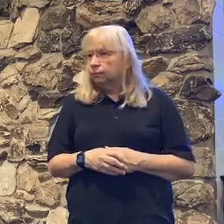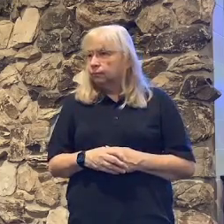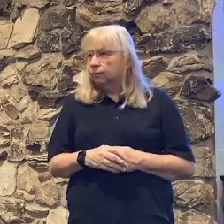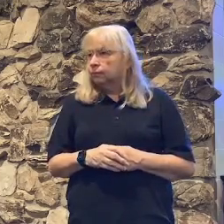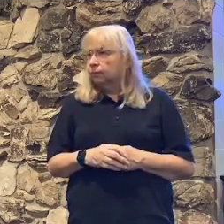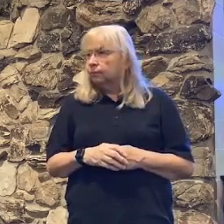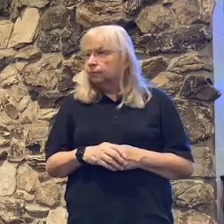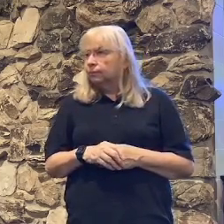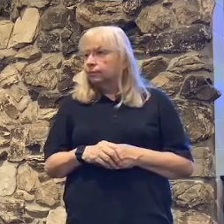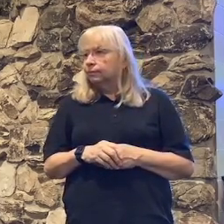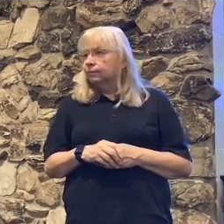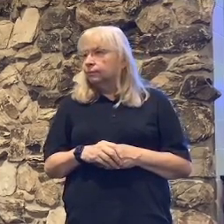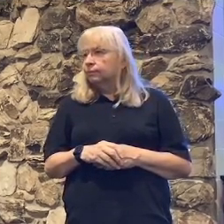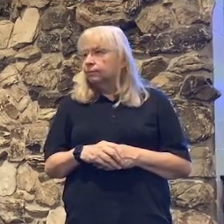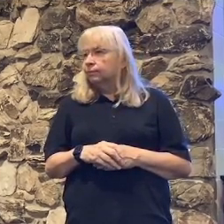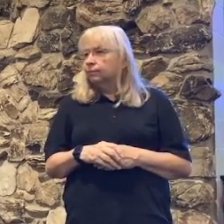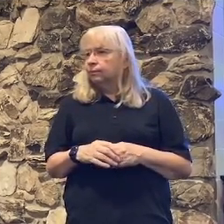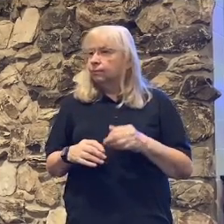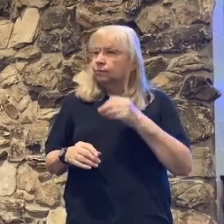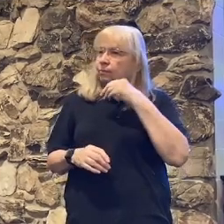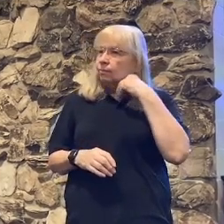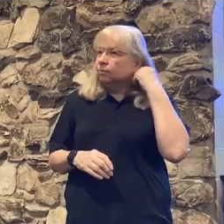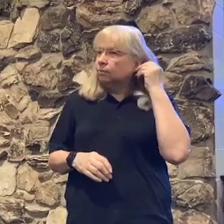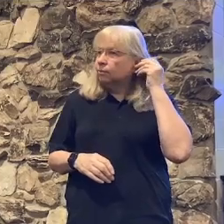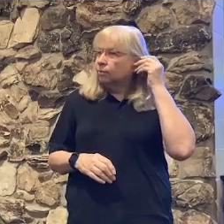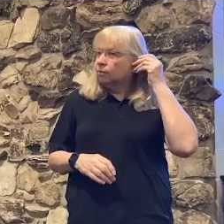at. Melody.